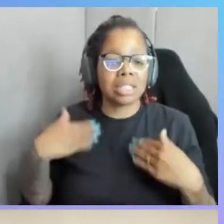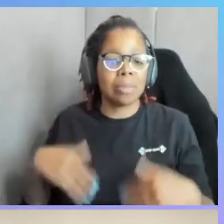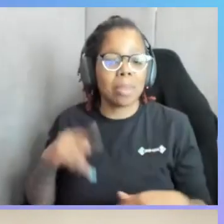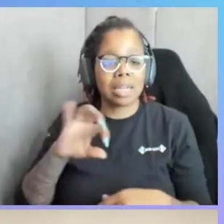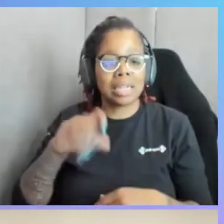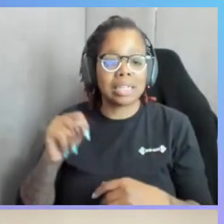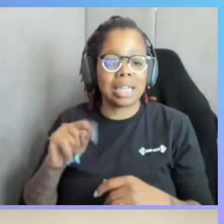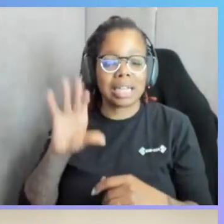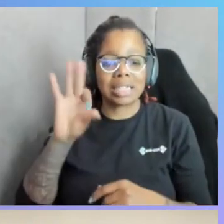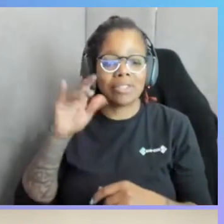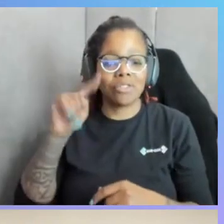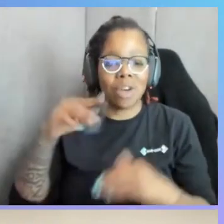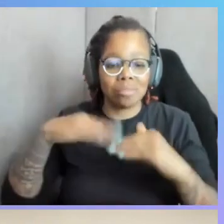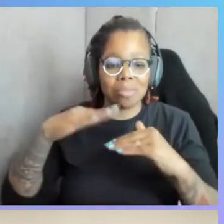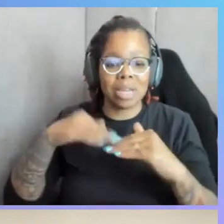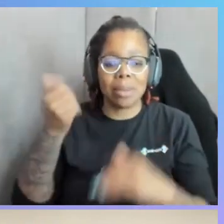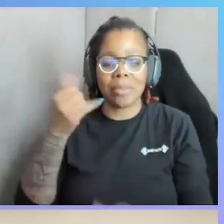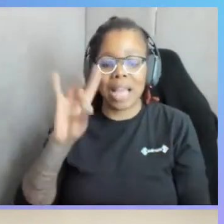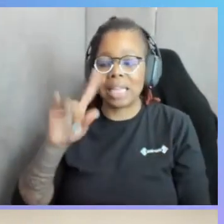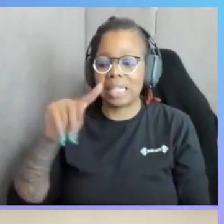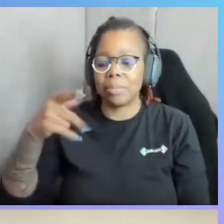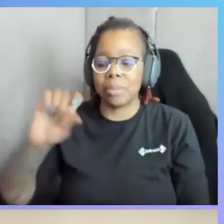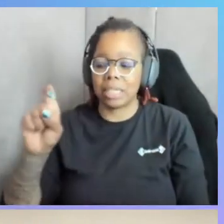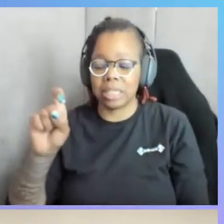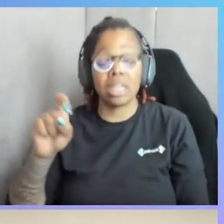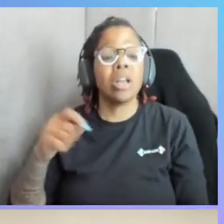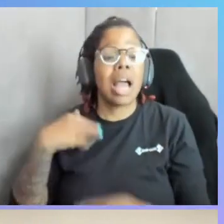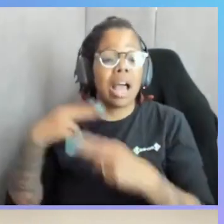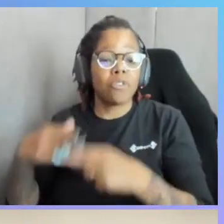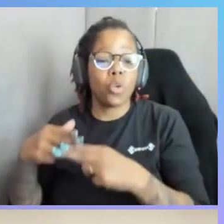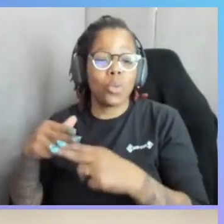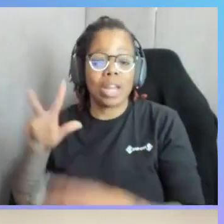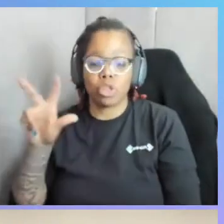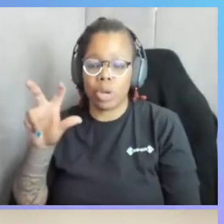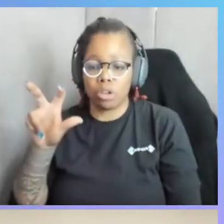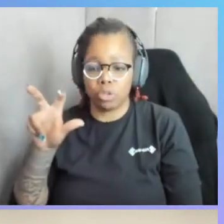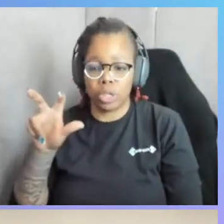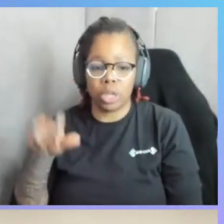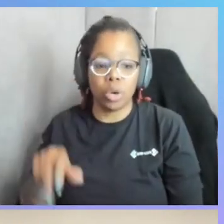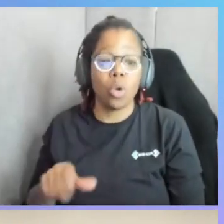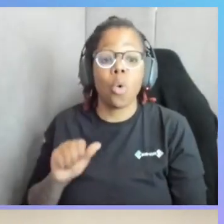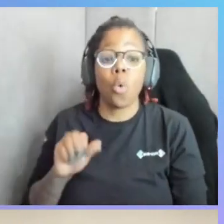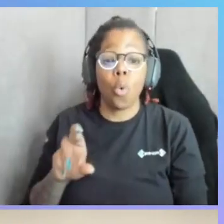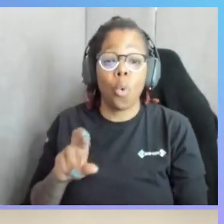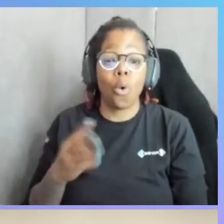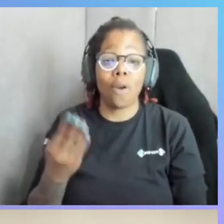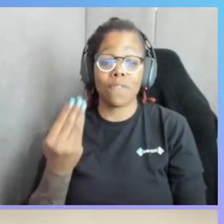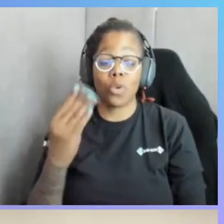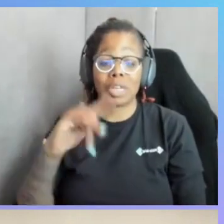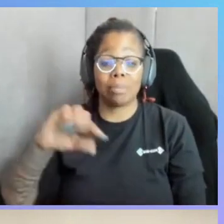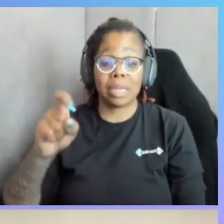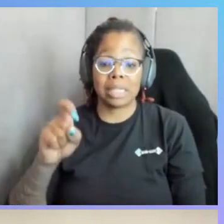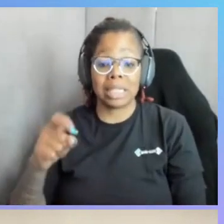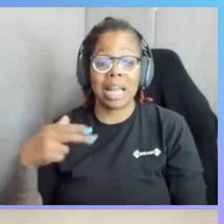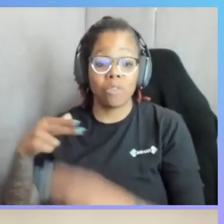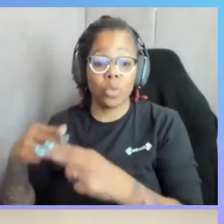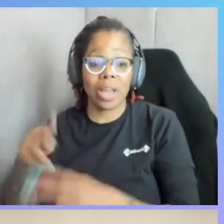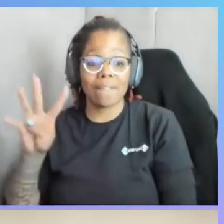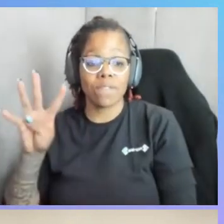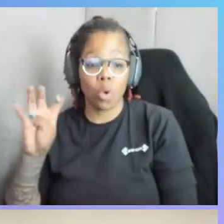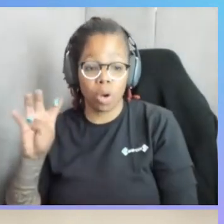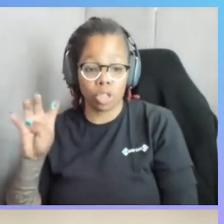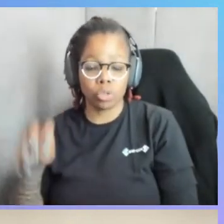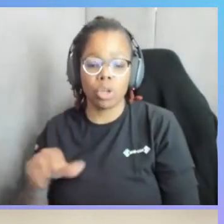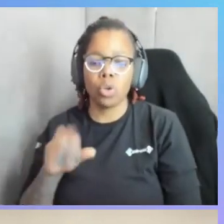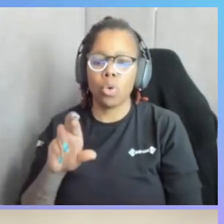18 pixels, with a weight of 300, or 14 pixel with a weight of 400,